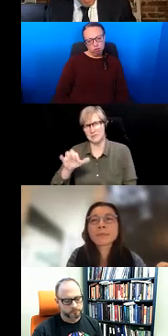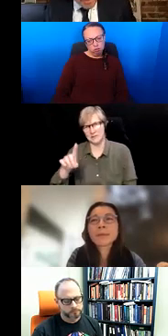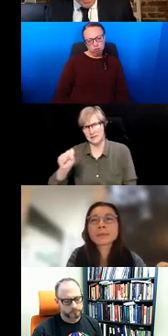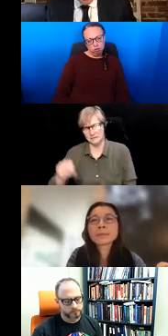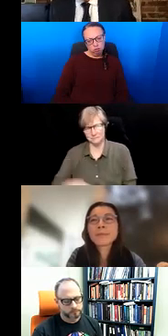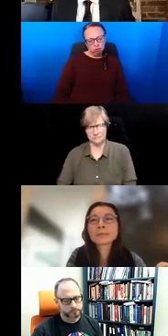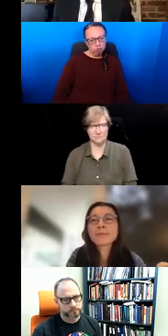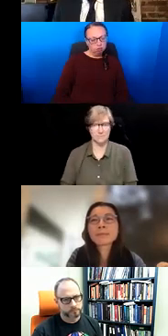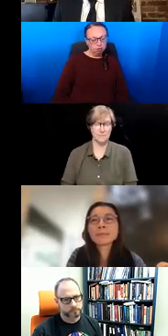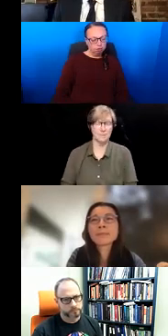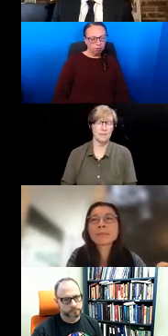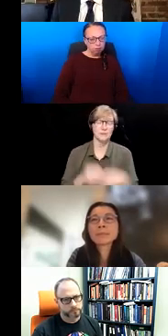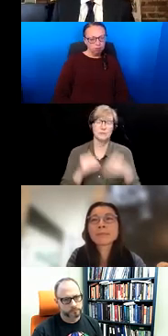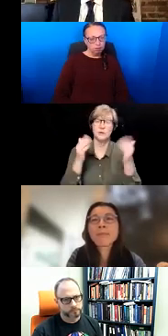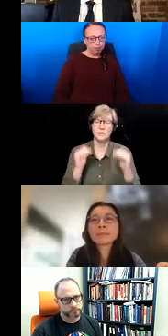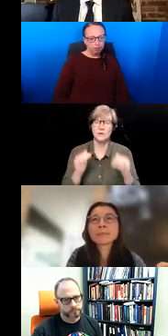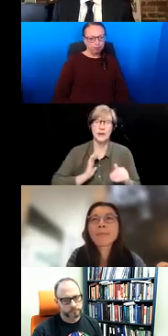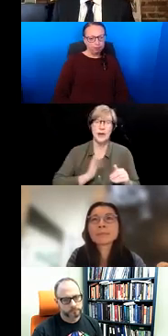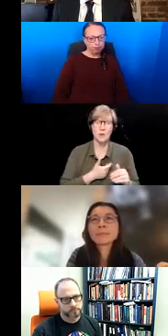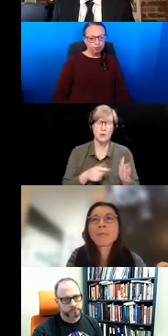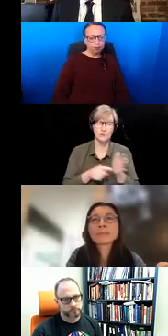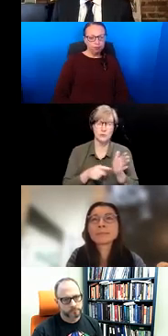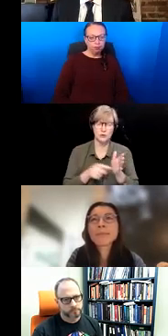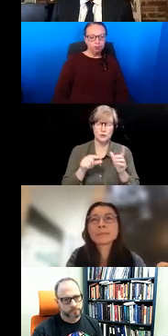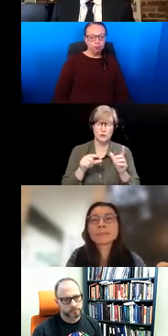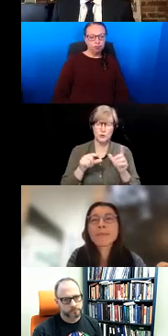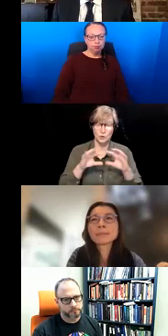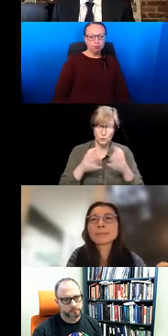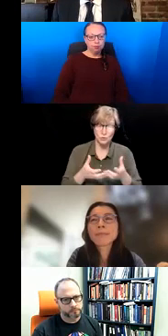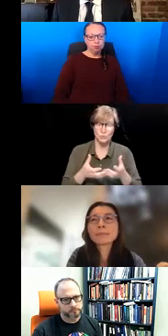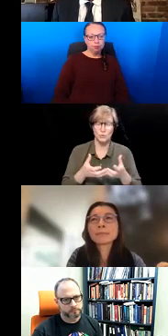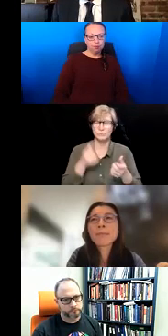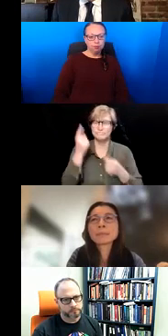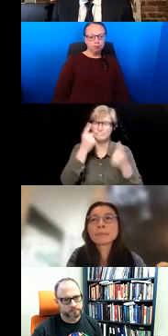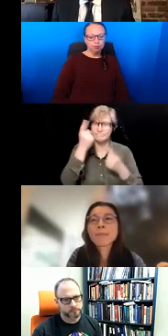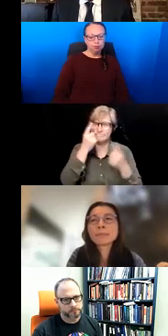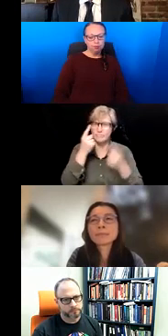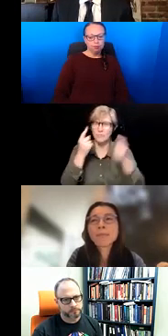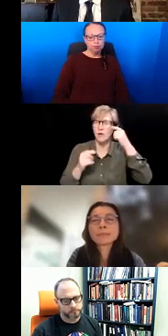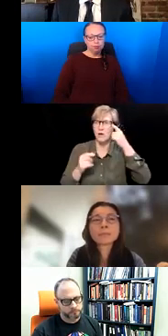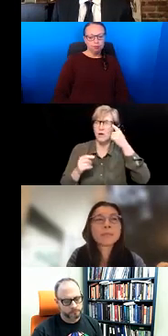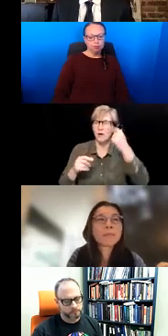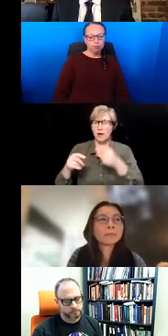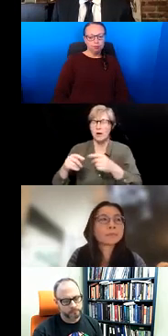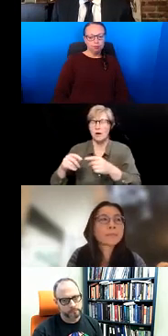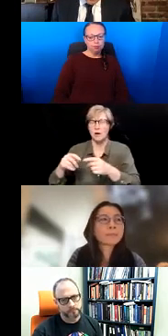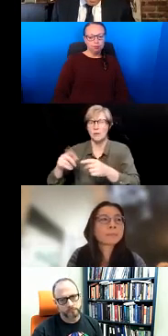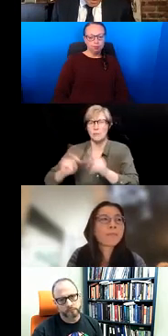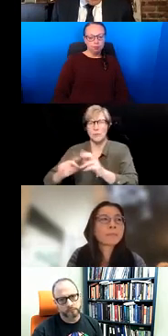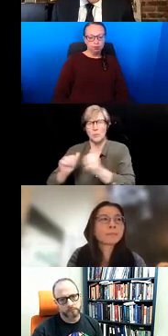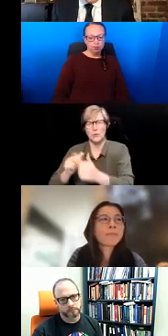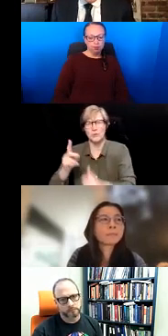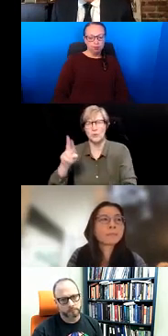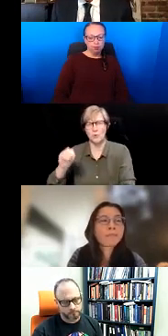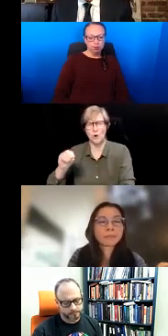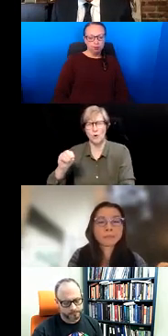Our group has also gotten interested in the use of tDCS in patients with neurodegenerative aphasia syndromes. And I